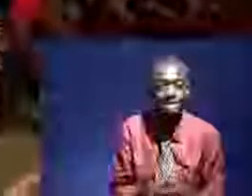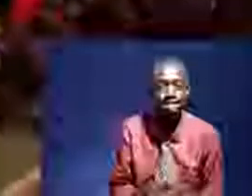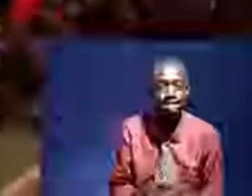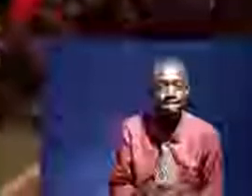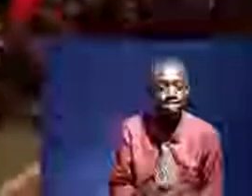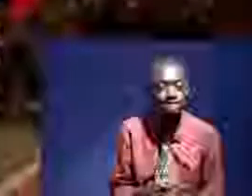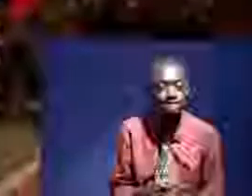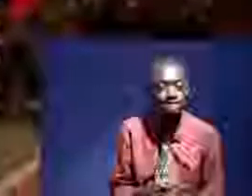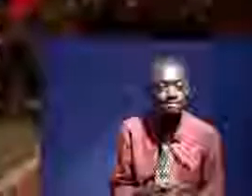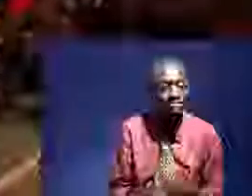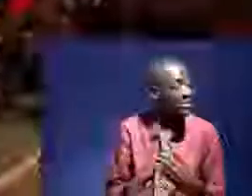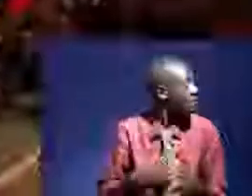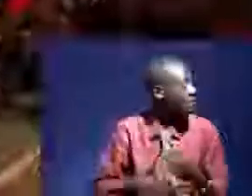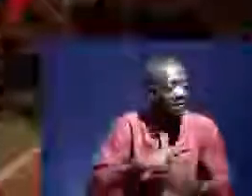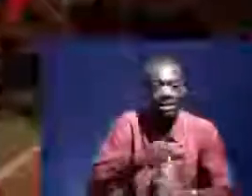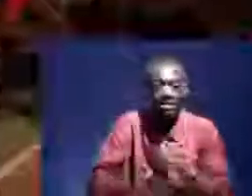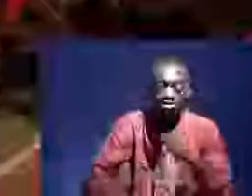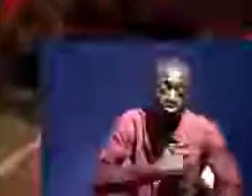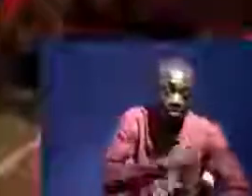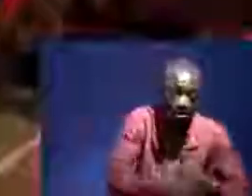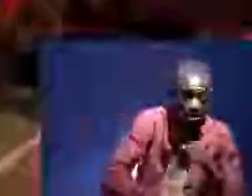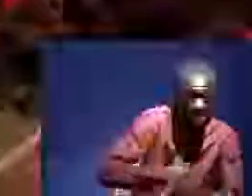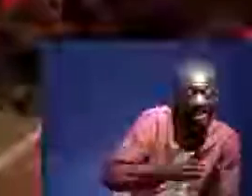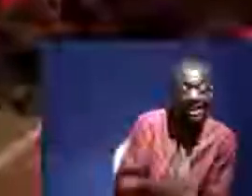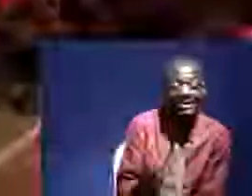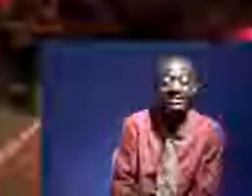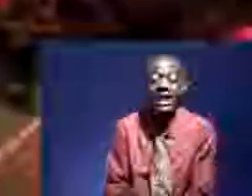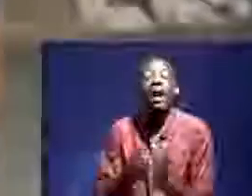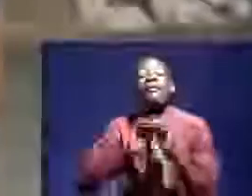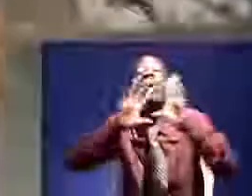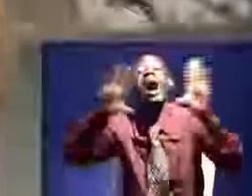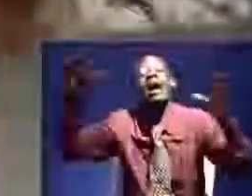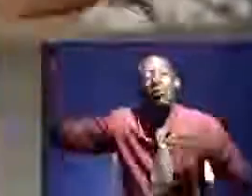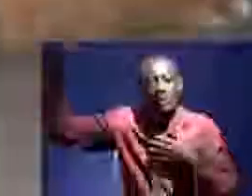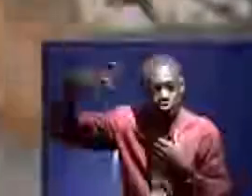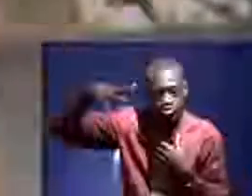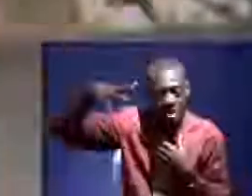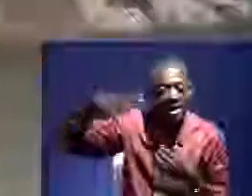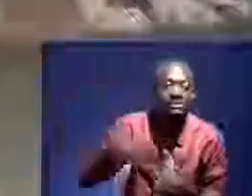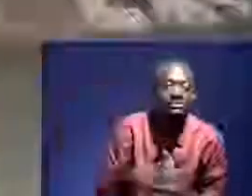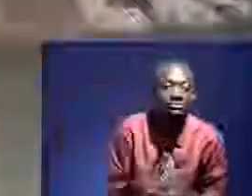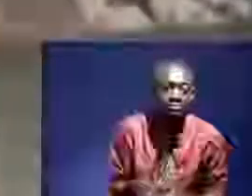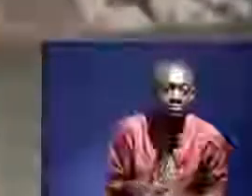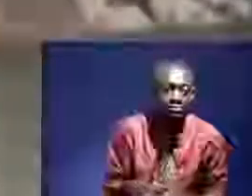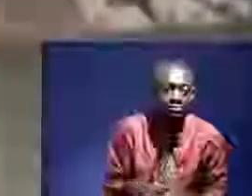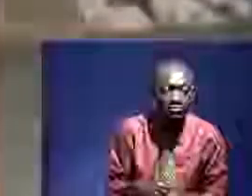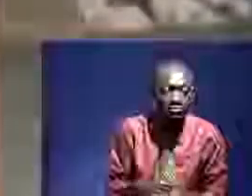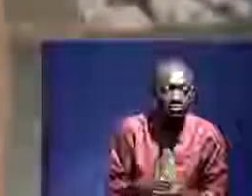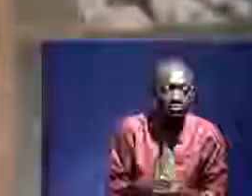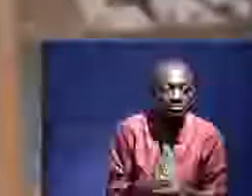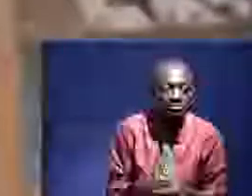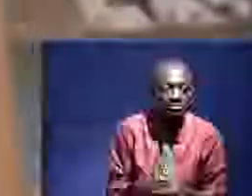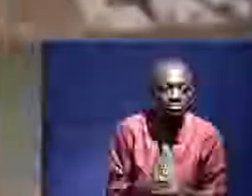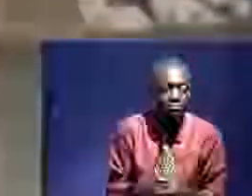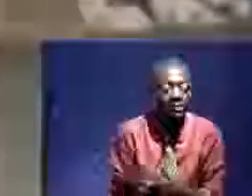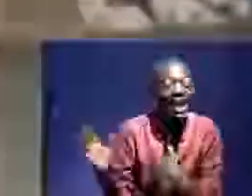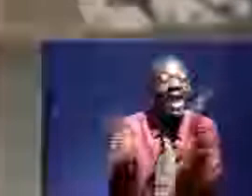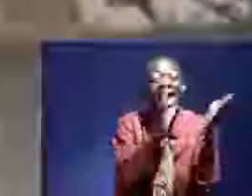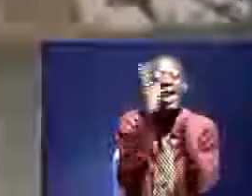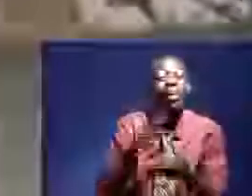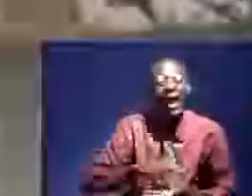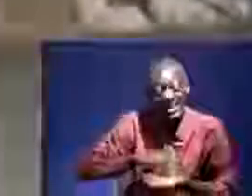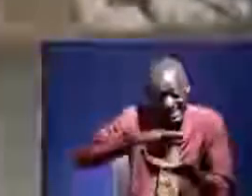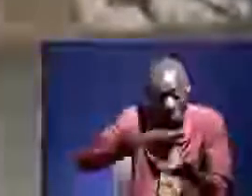and fresh air. Fanya mazoezi katika mwanga wa jua. Air is a precious gift from heaven. Hewa ni